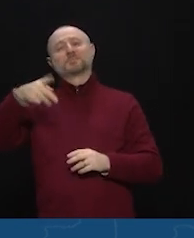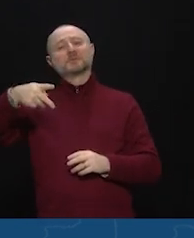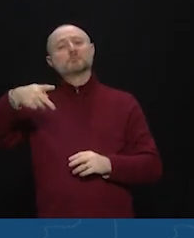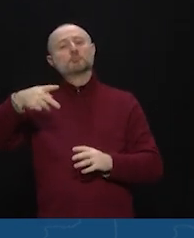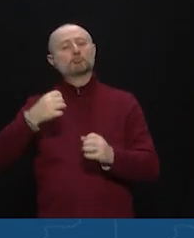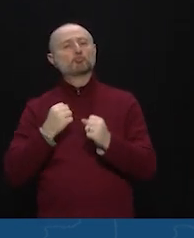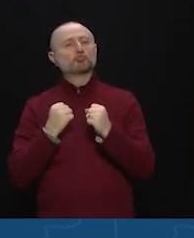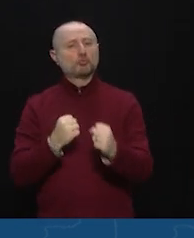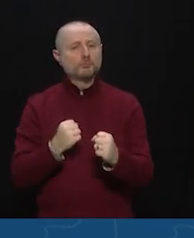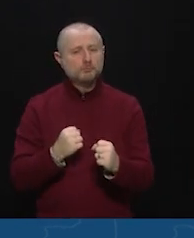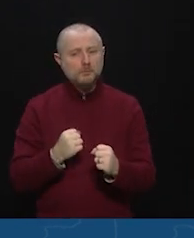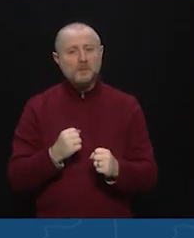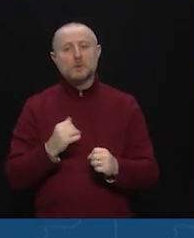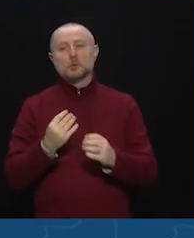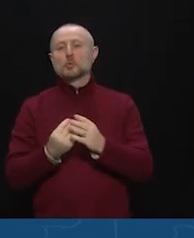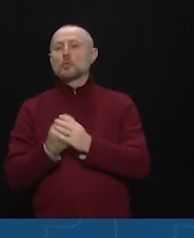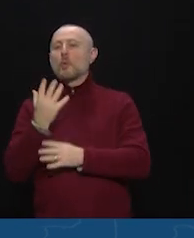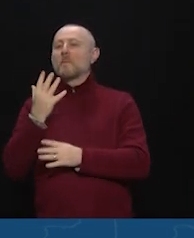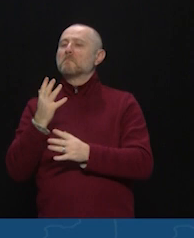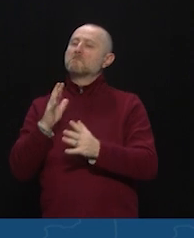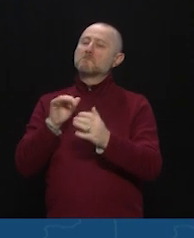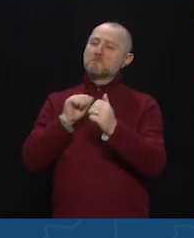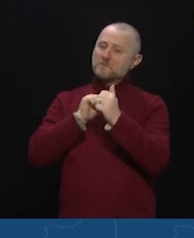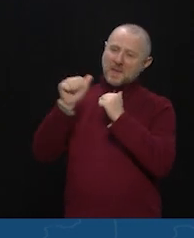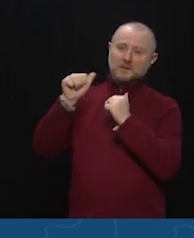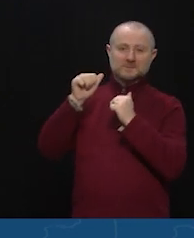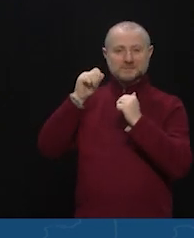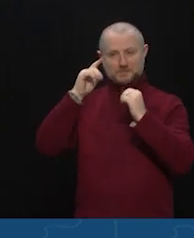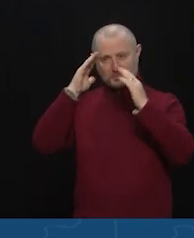grew past its pre-pandemic